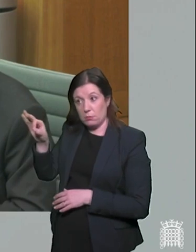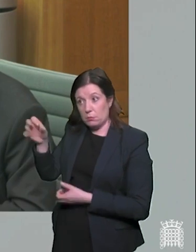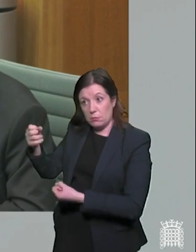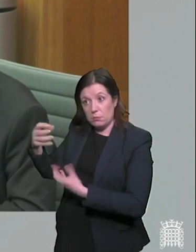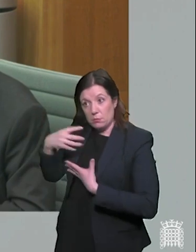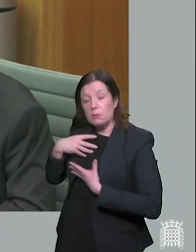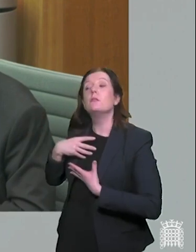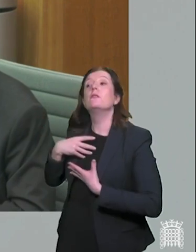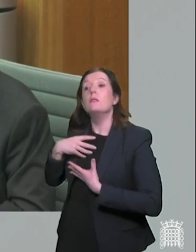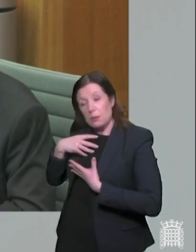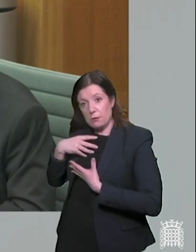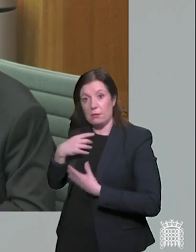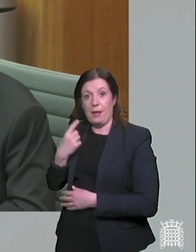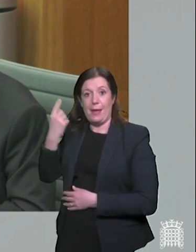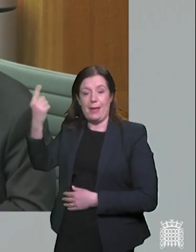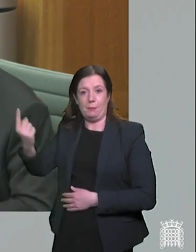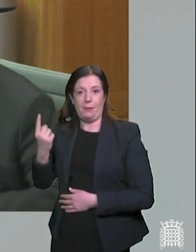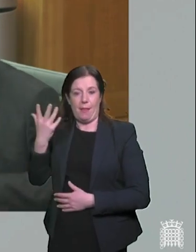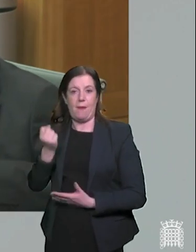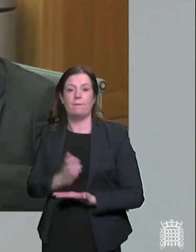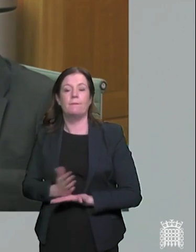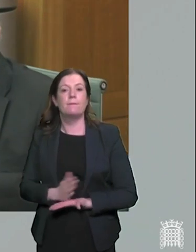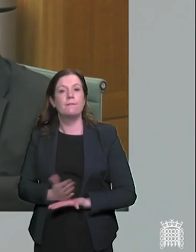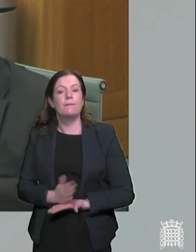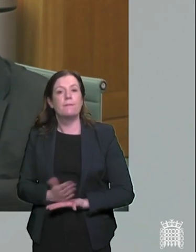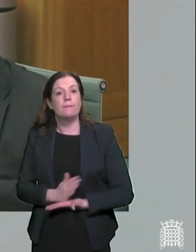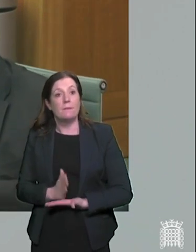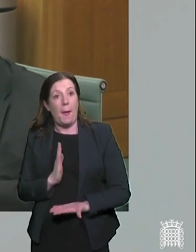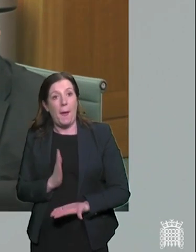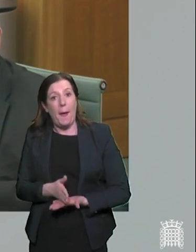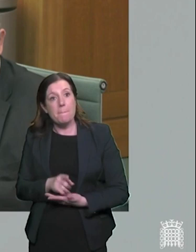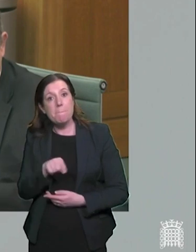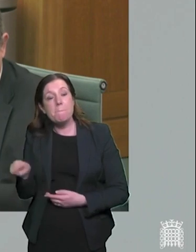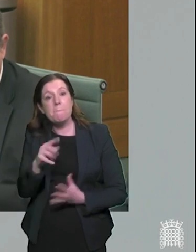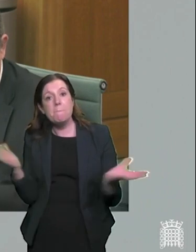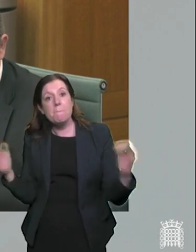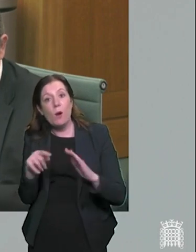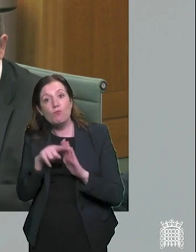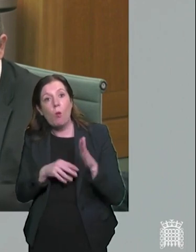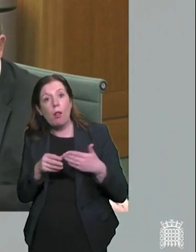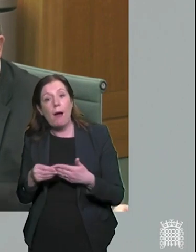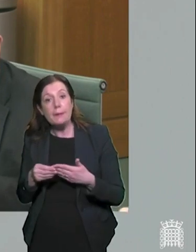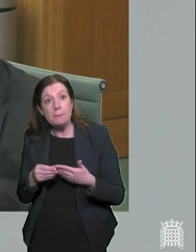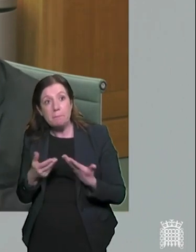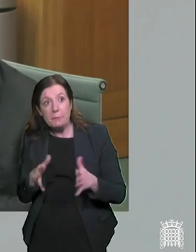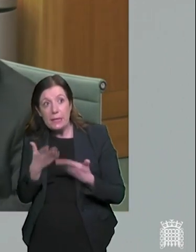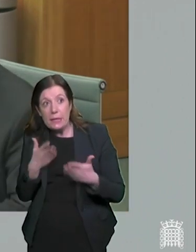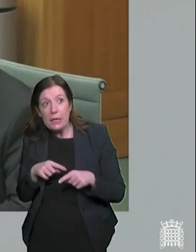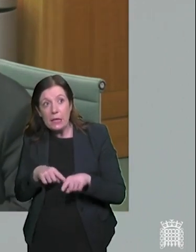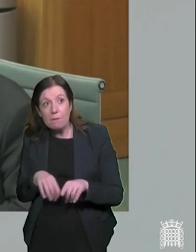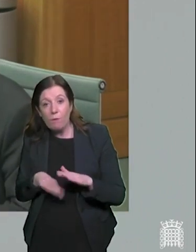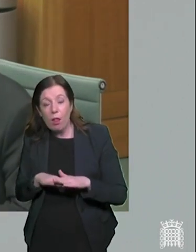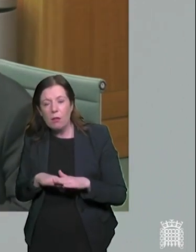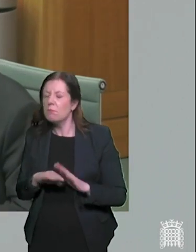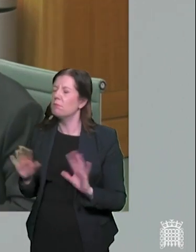on, was himself doubtful about the compliance of some of these gatherings with the rules and guidance. Now, Mr.